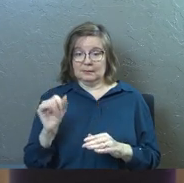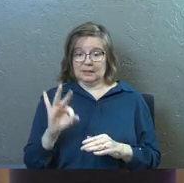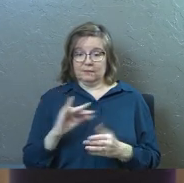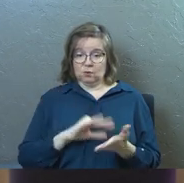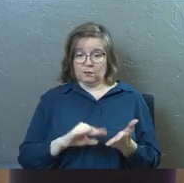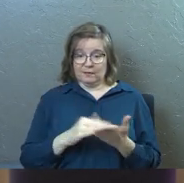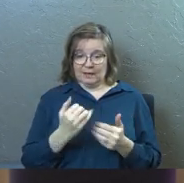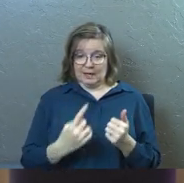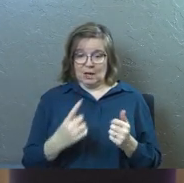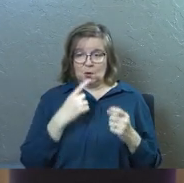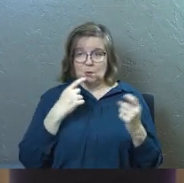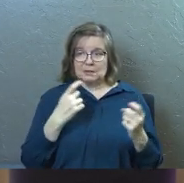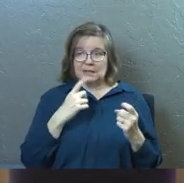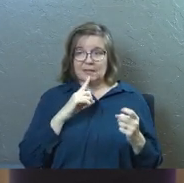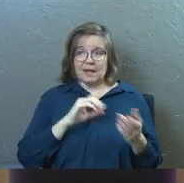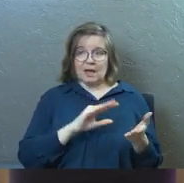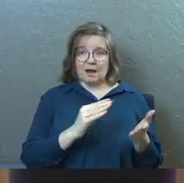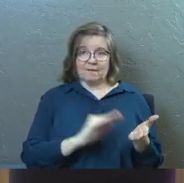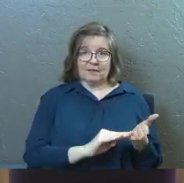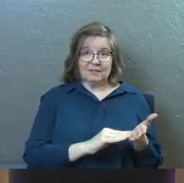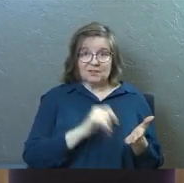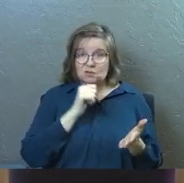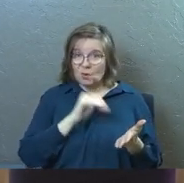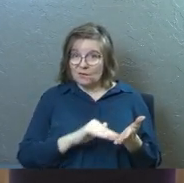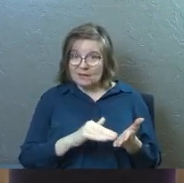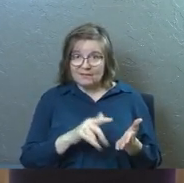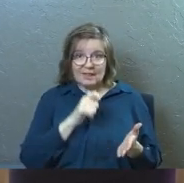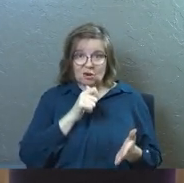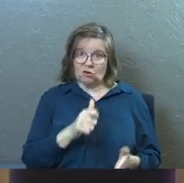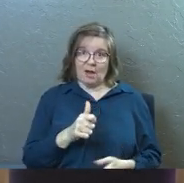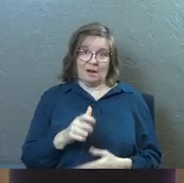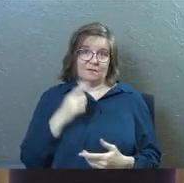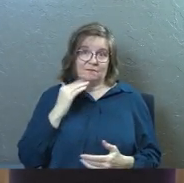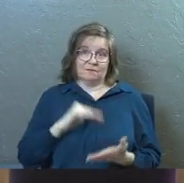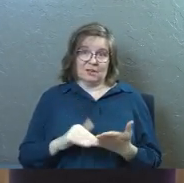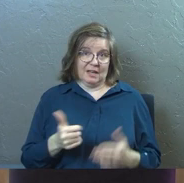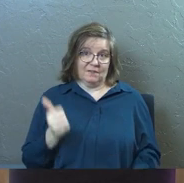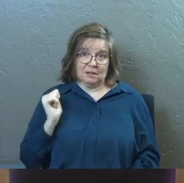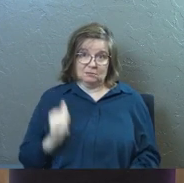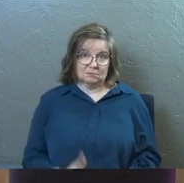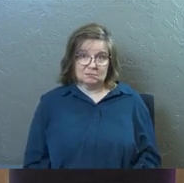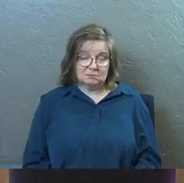if you forgive anyone's sins, they are forgiven. If you do not forgive them, they are not forgiven.